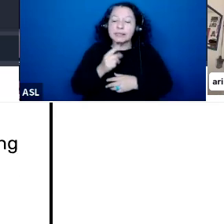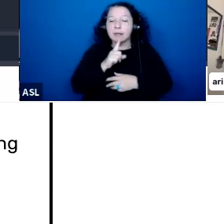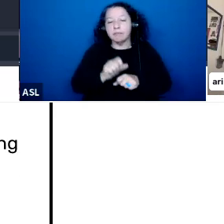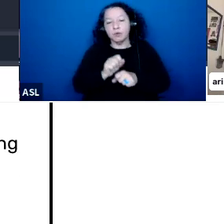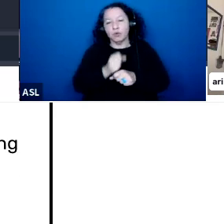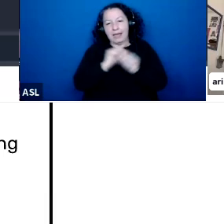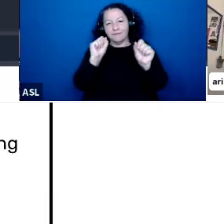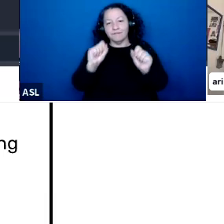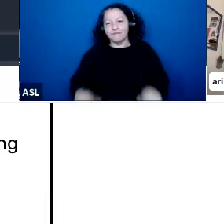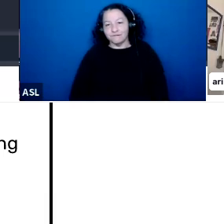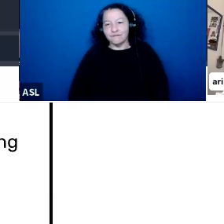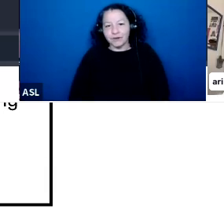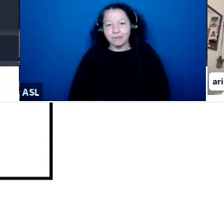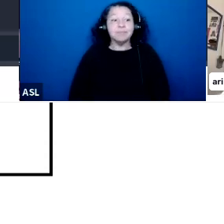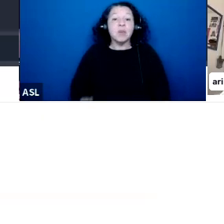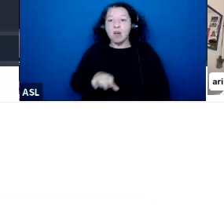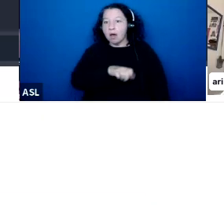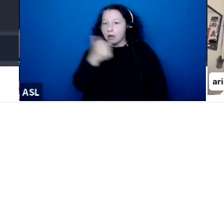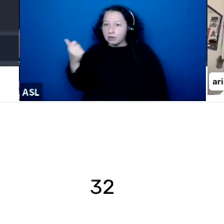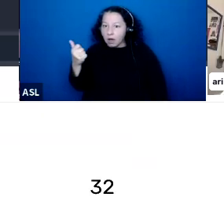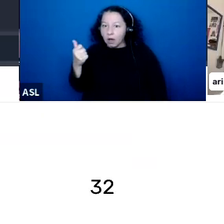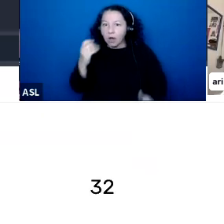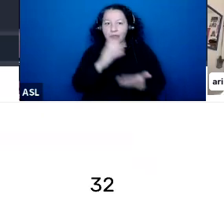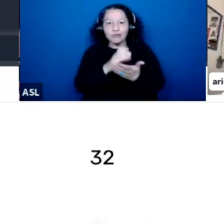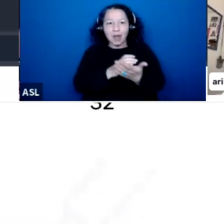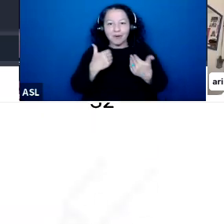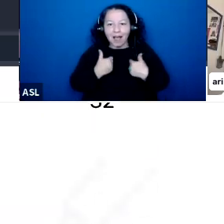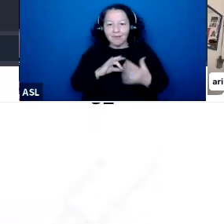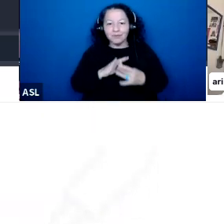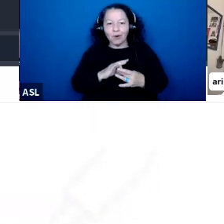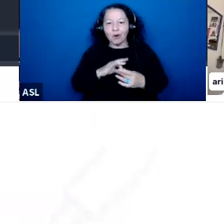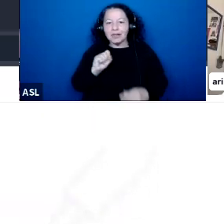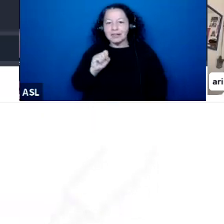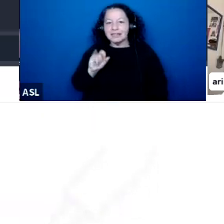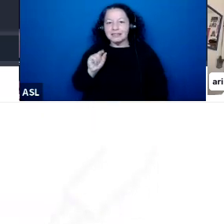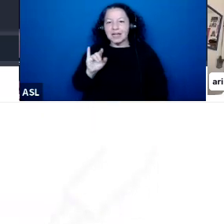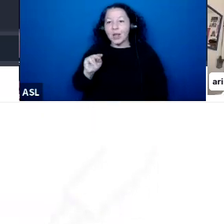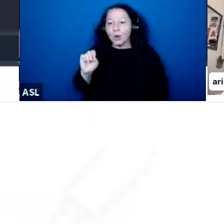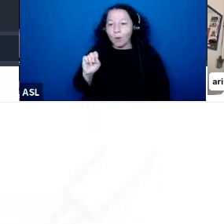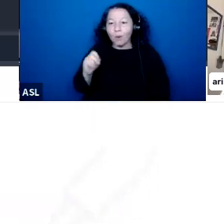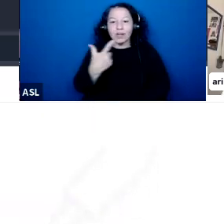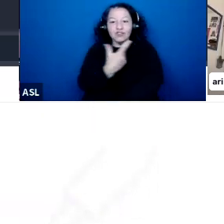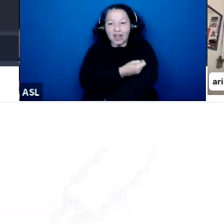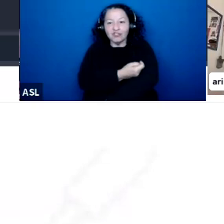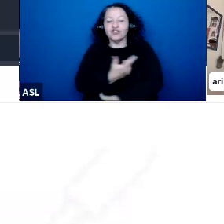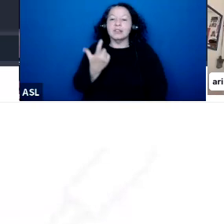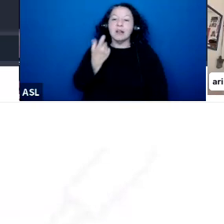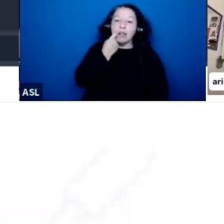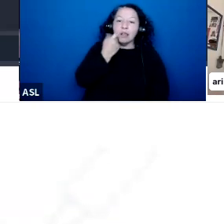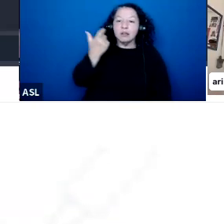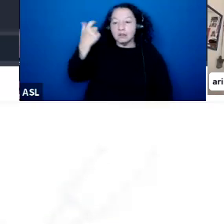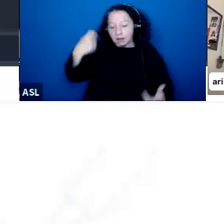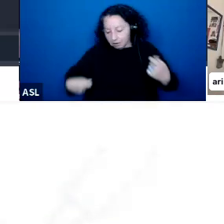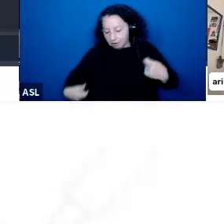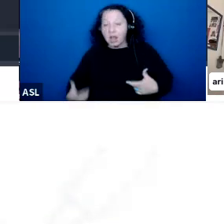keeping you safer. Then we have another chapter about silicone injections that, it's a practice that a lot